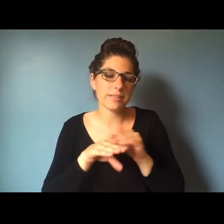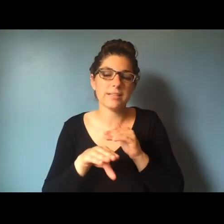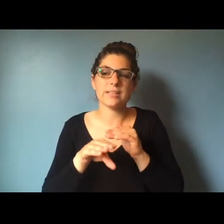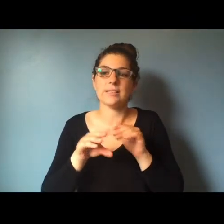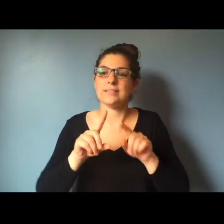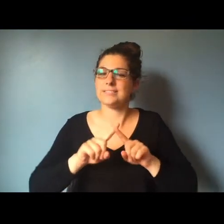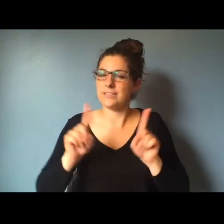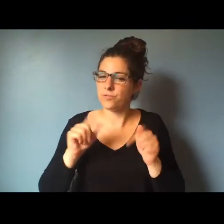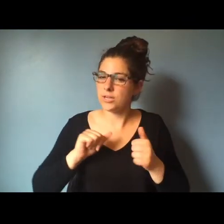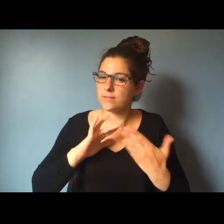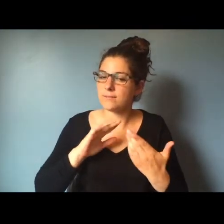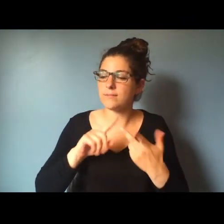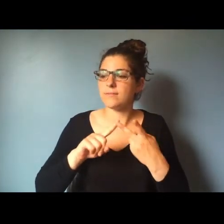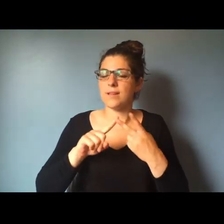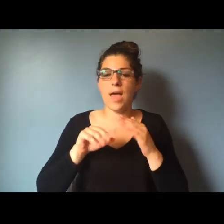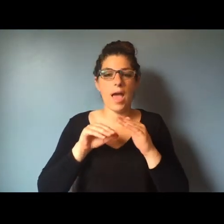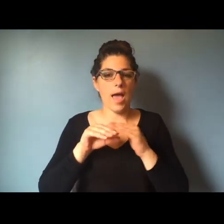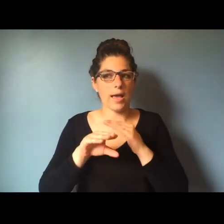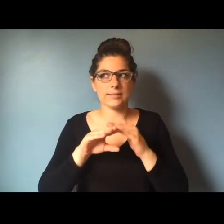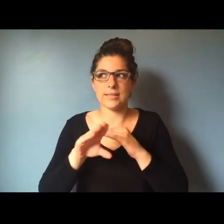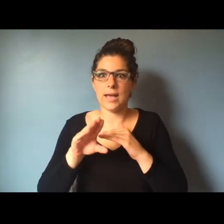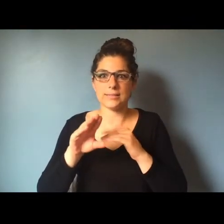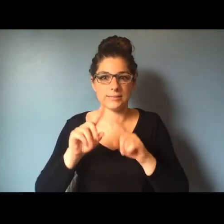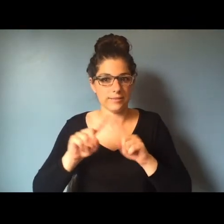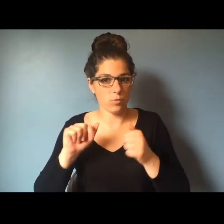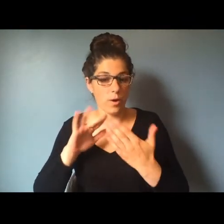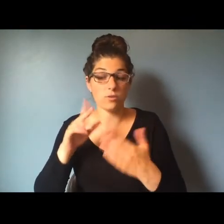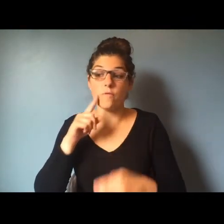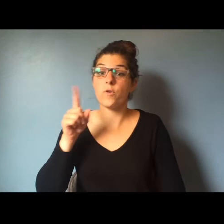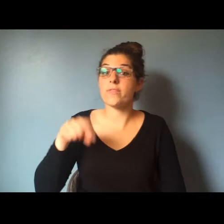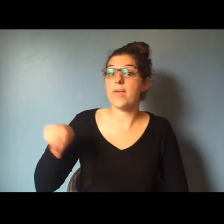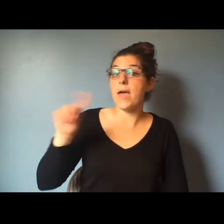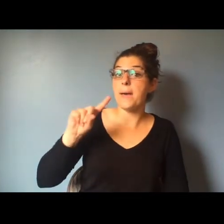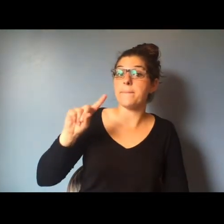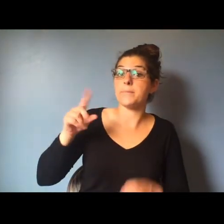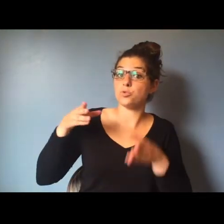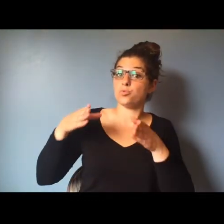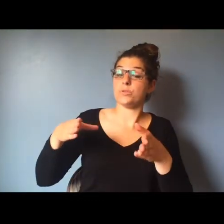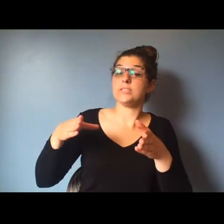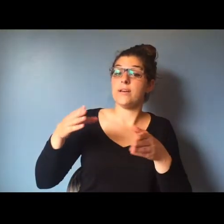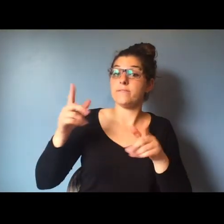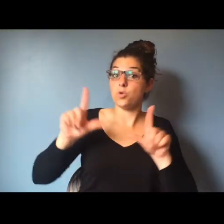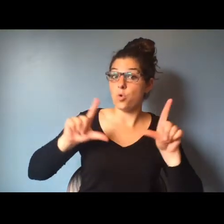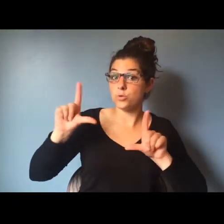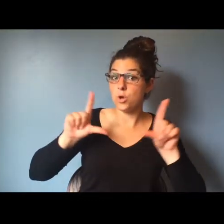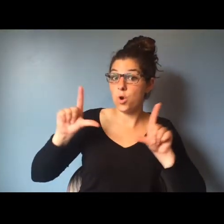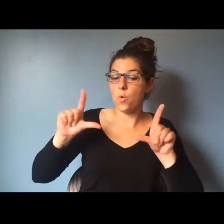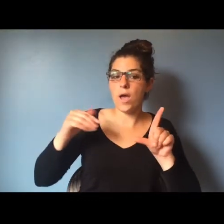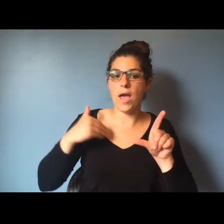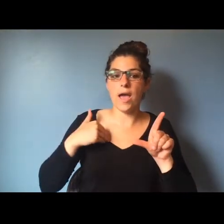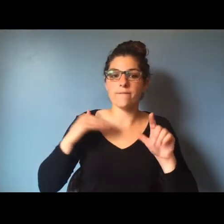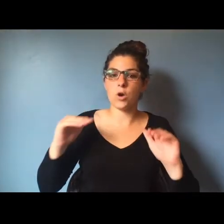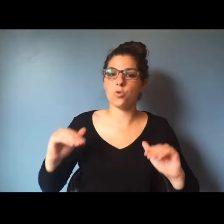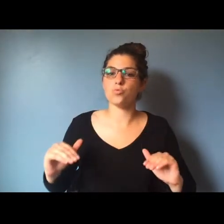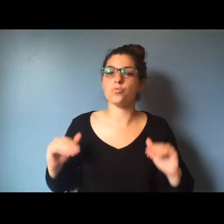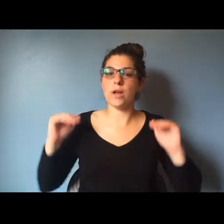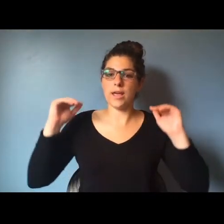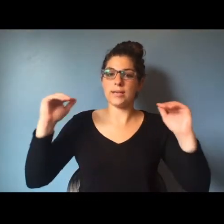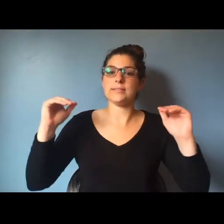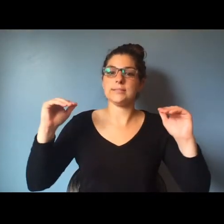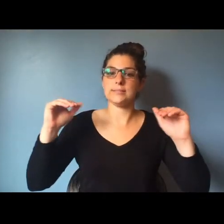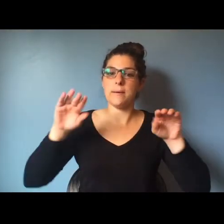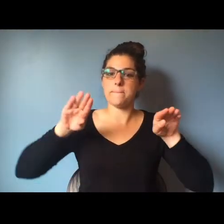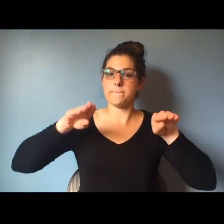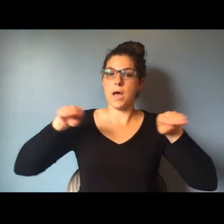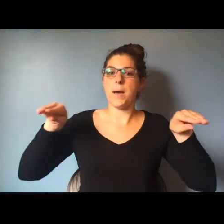a different way. They'll do access a slightly different way. So for them, on the streets of Tokyo, they actually have this raised bump,